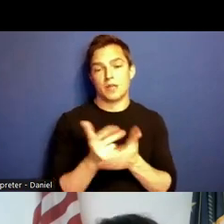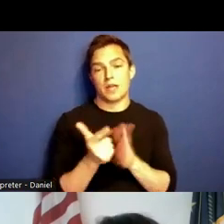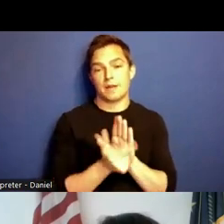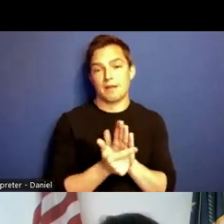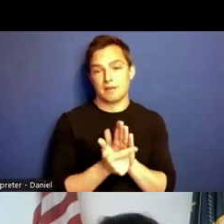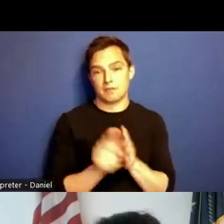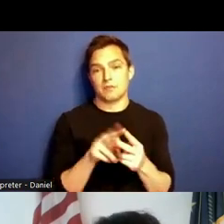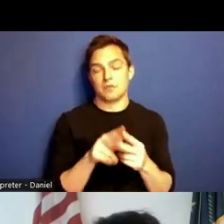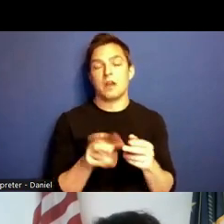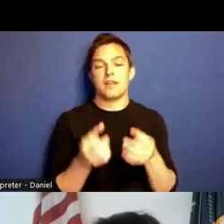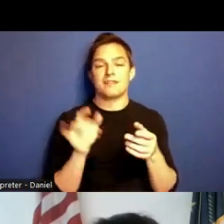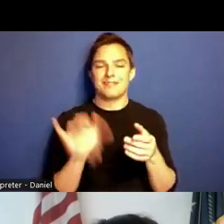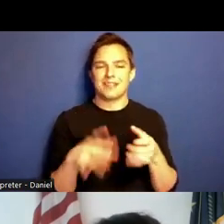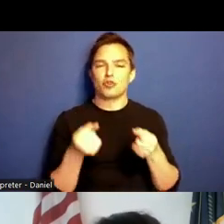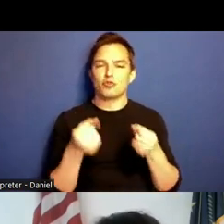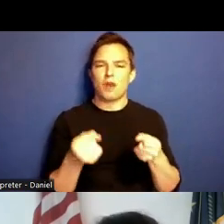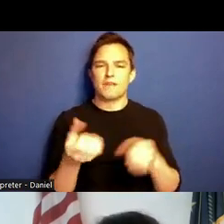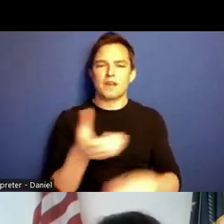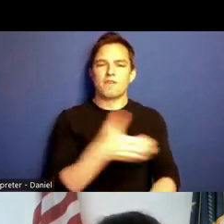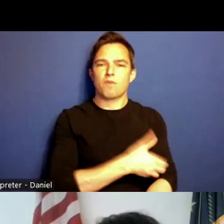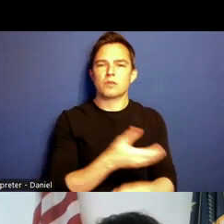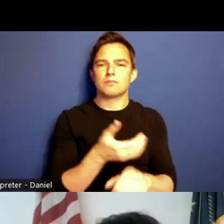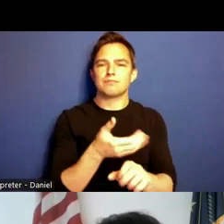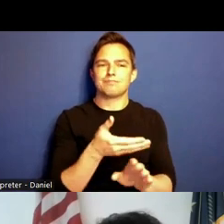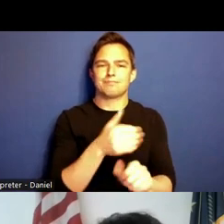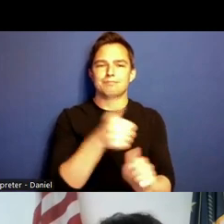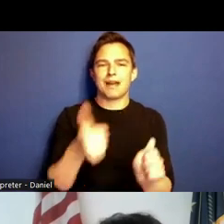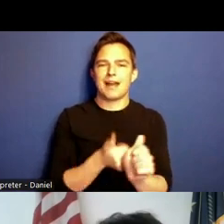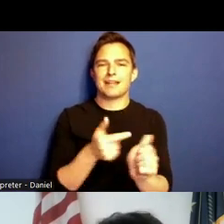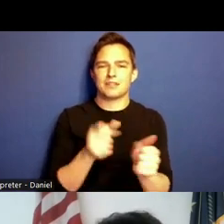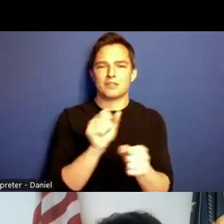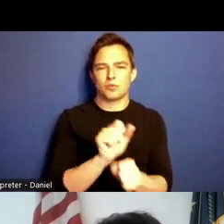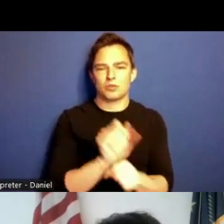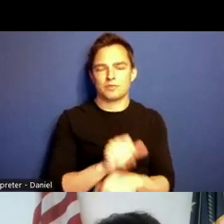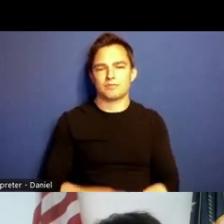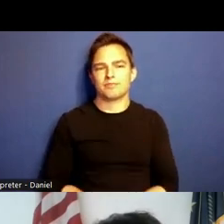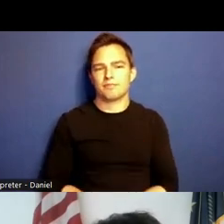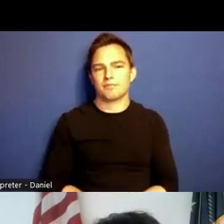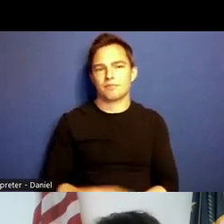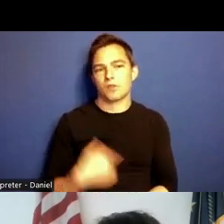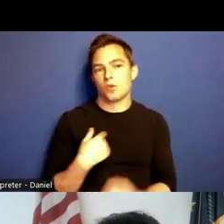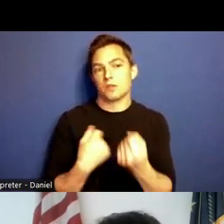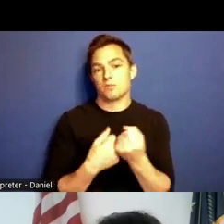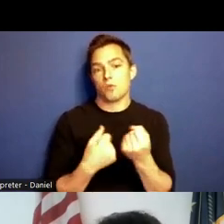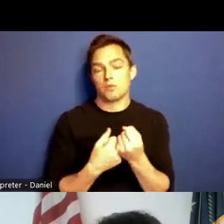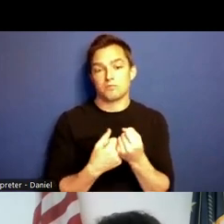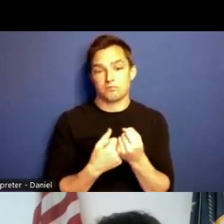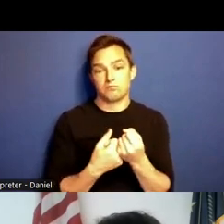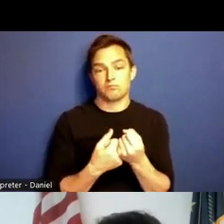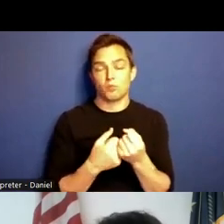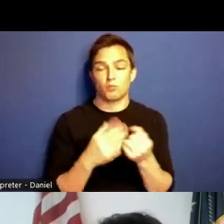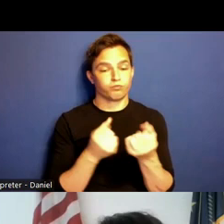are driving forces behind this kind of work. And we support, we're behind efforts